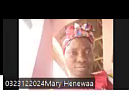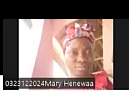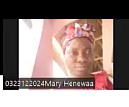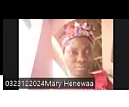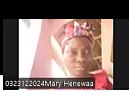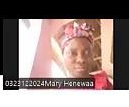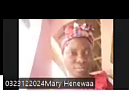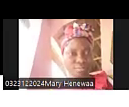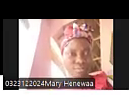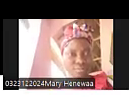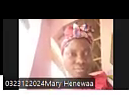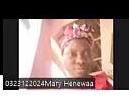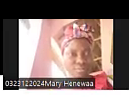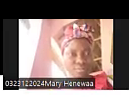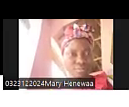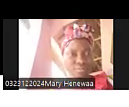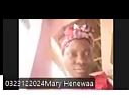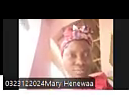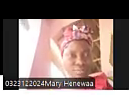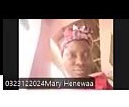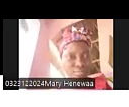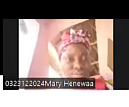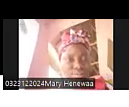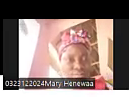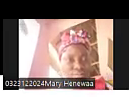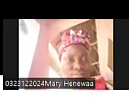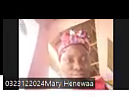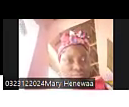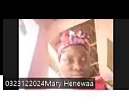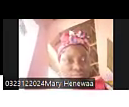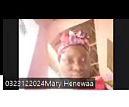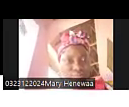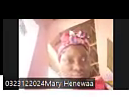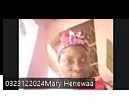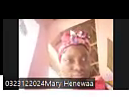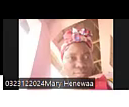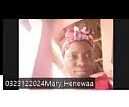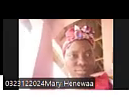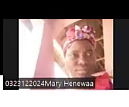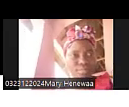And we move to Amama to